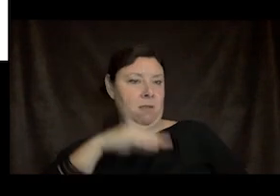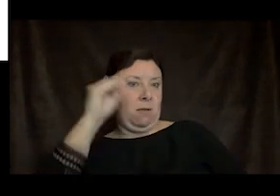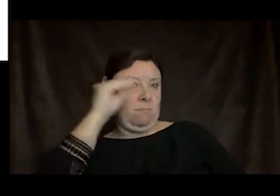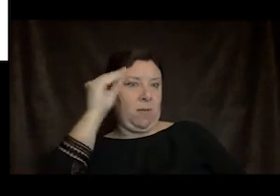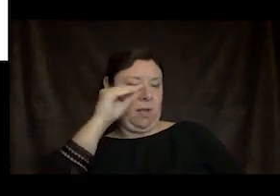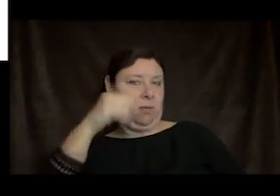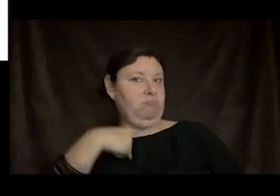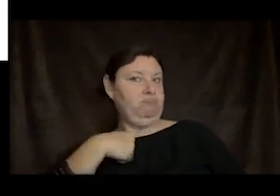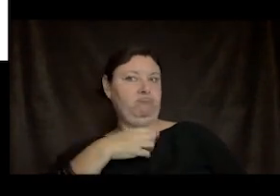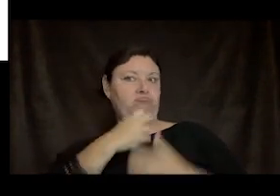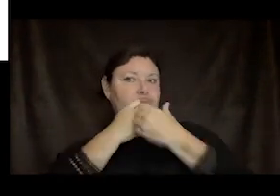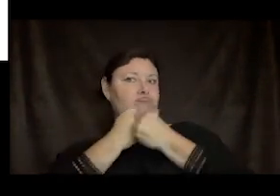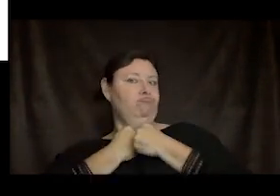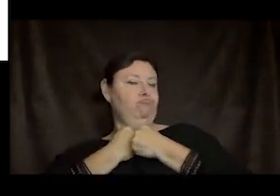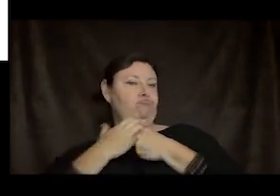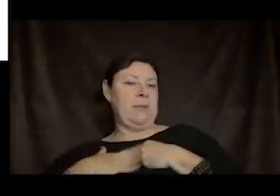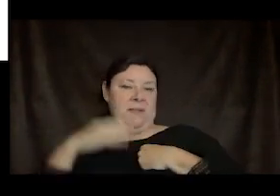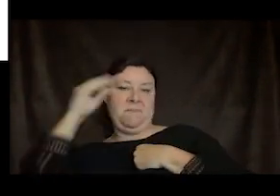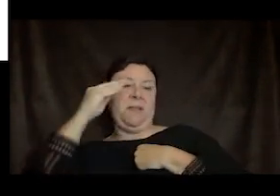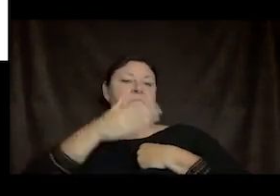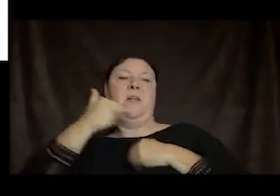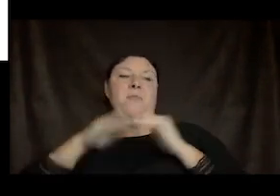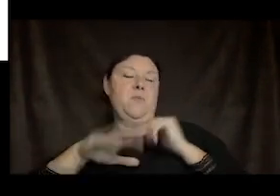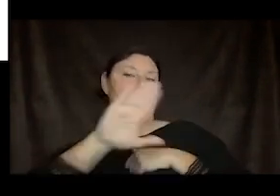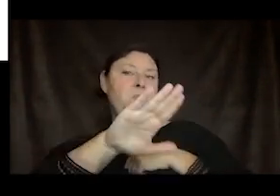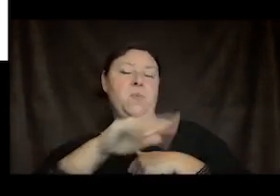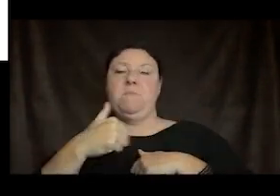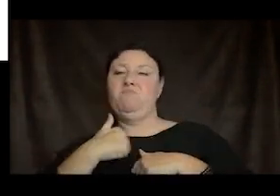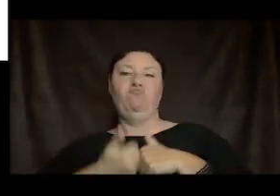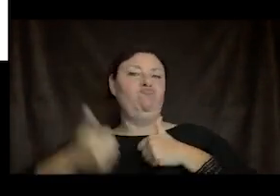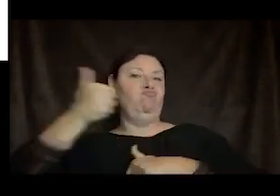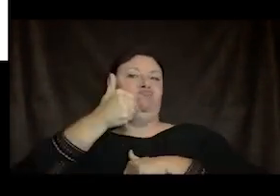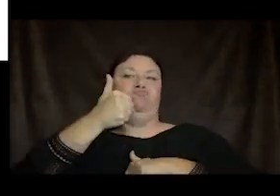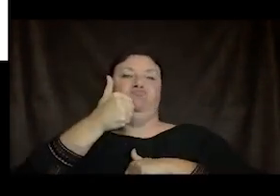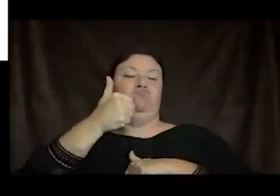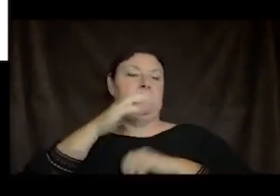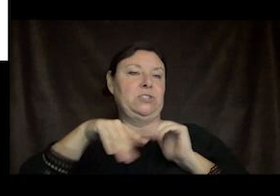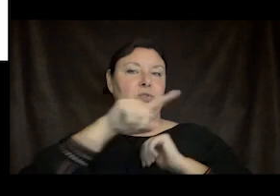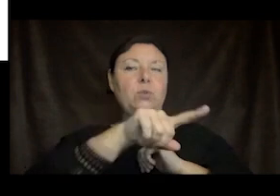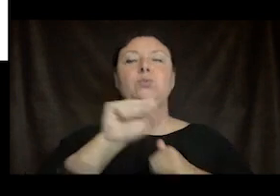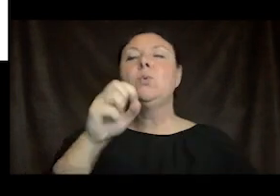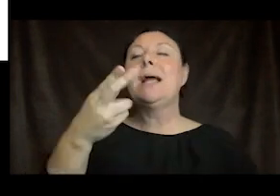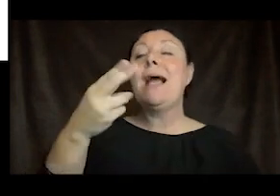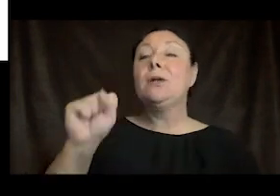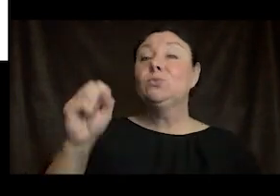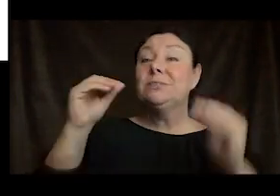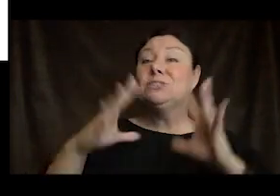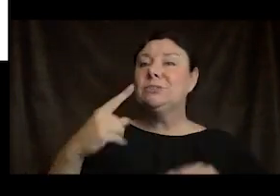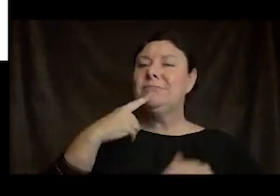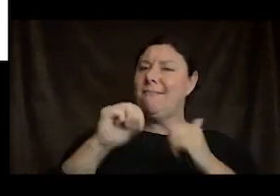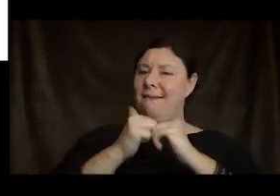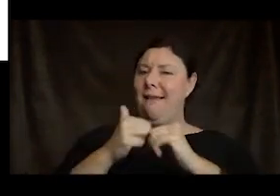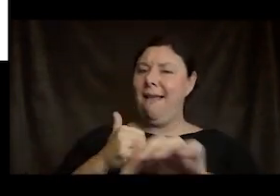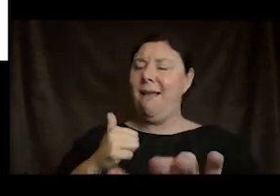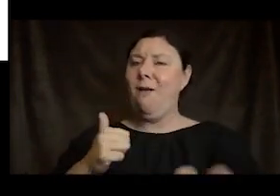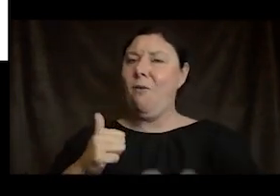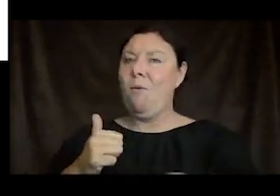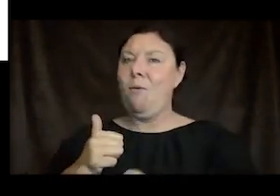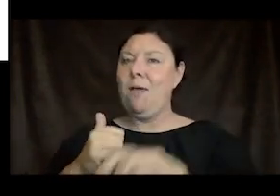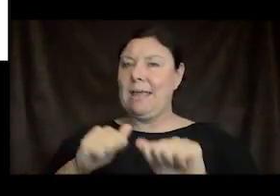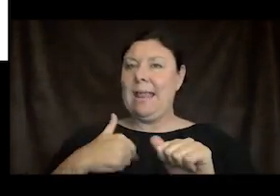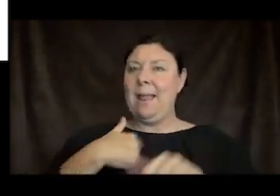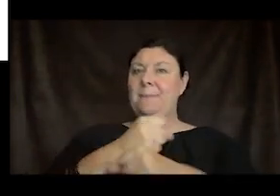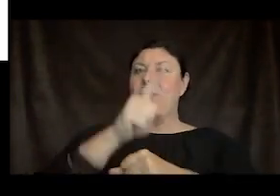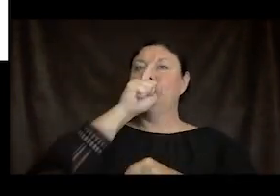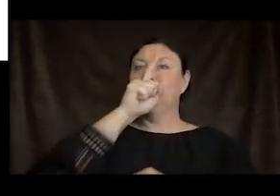greater value over others' opinions. And so, and this comes from a high school teacher, asks, how can I be assured that my students will walk away from a